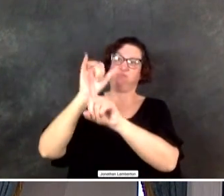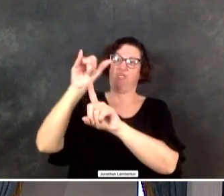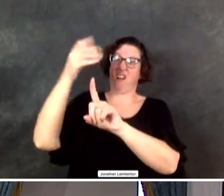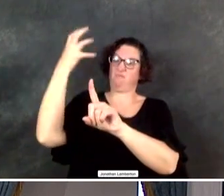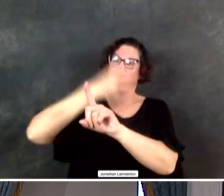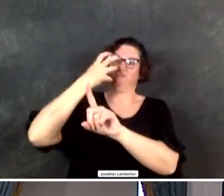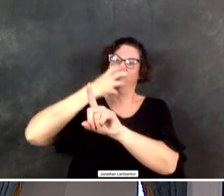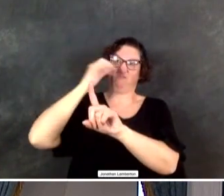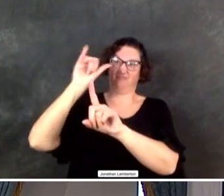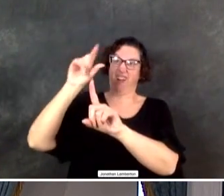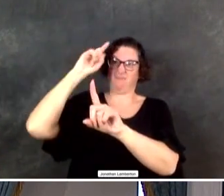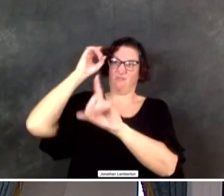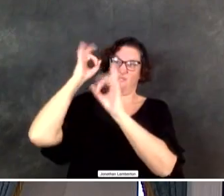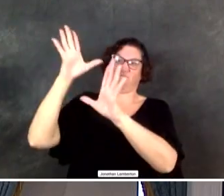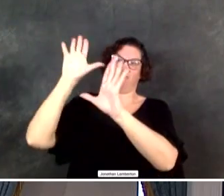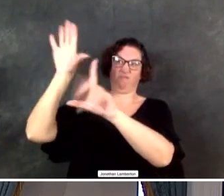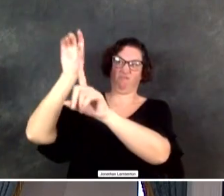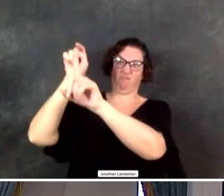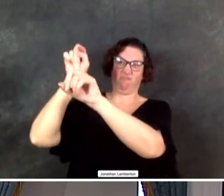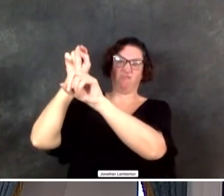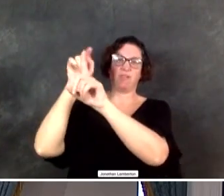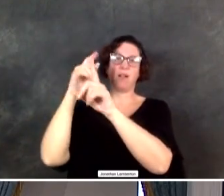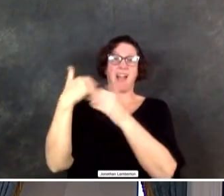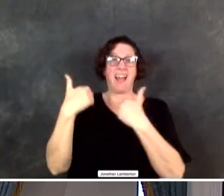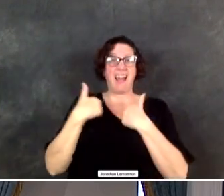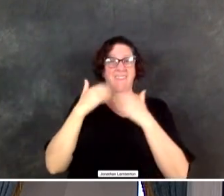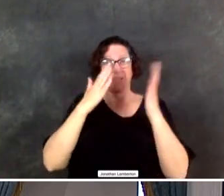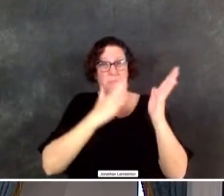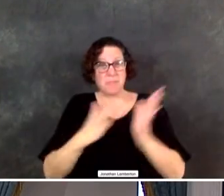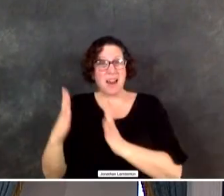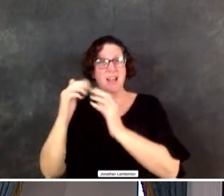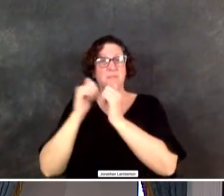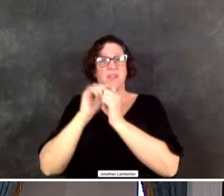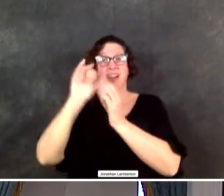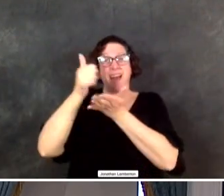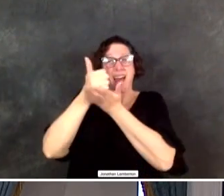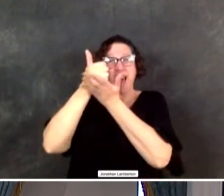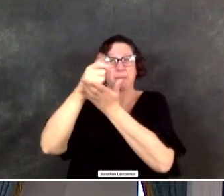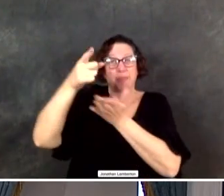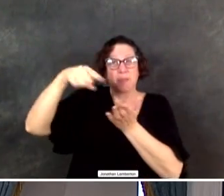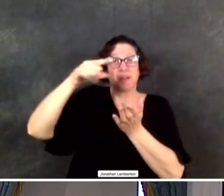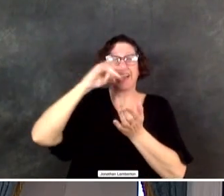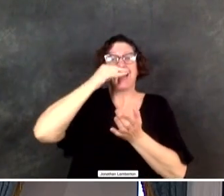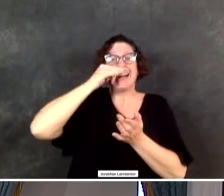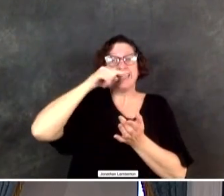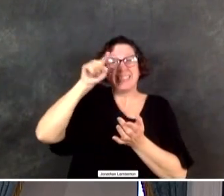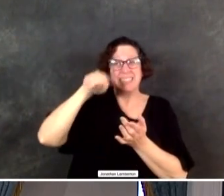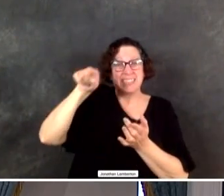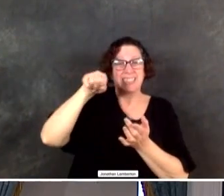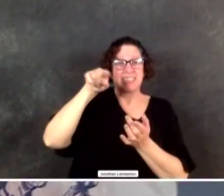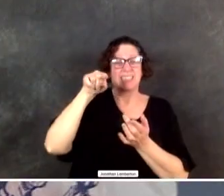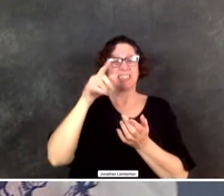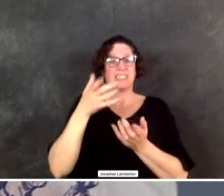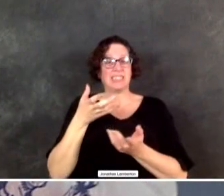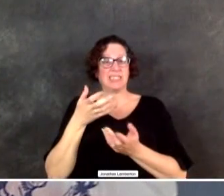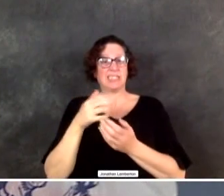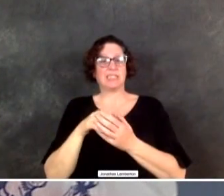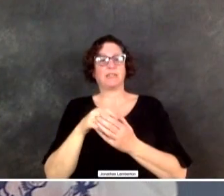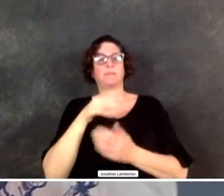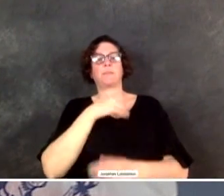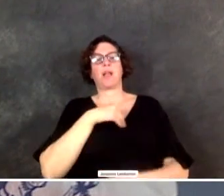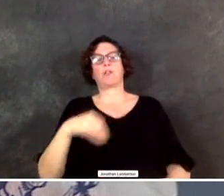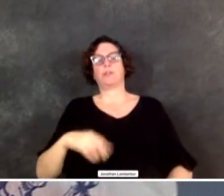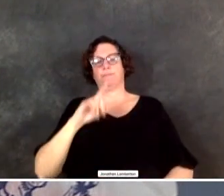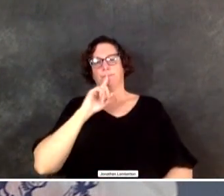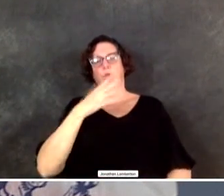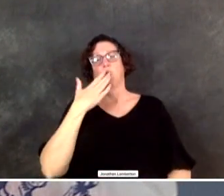families that go beyond the scope of what the DOE is already doing for everyone? Great question, Deborah Lee. Appreciate that very much. I'm going to start